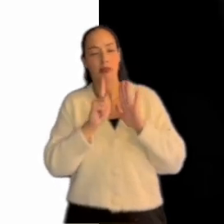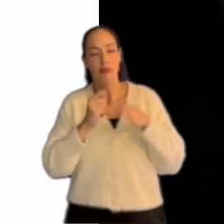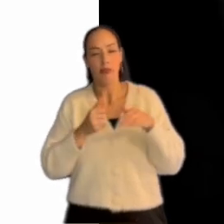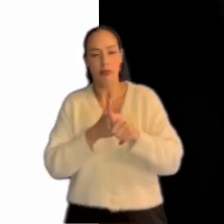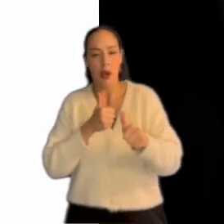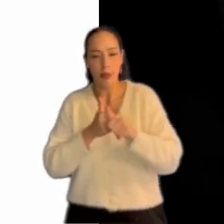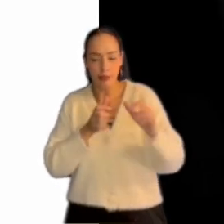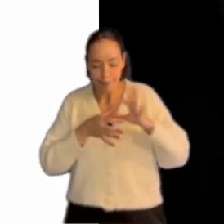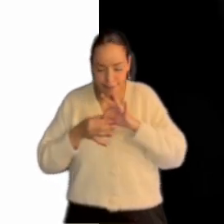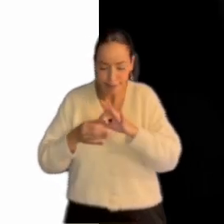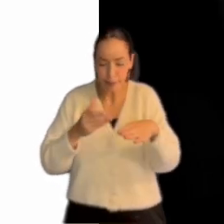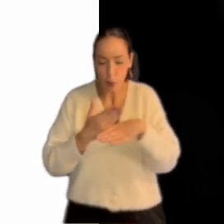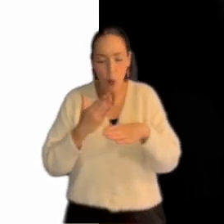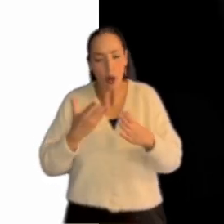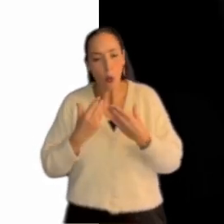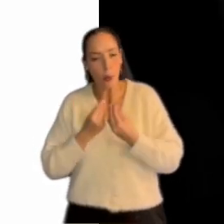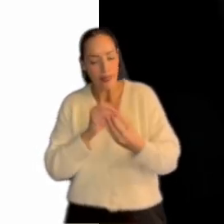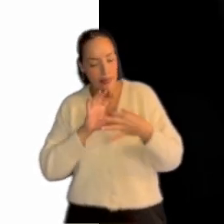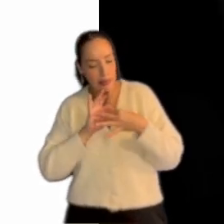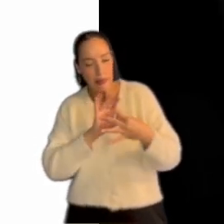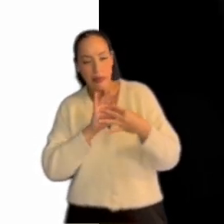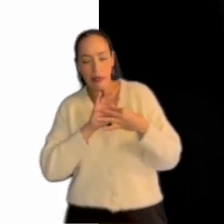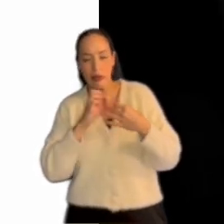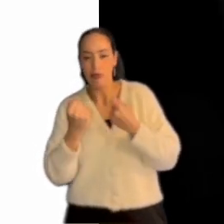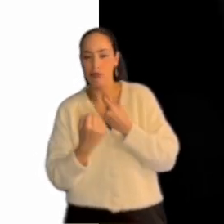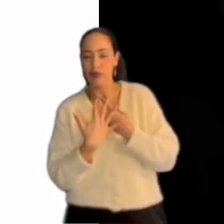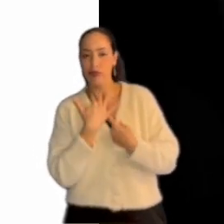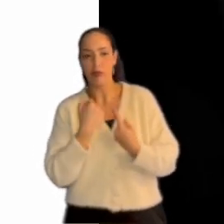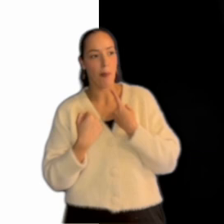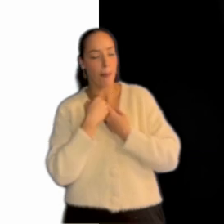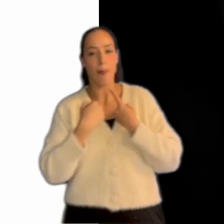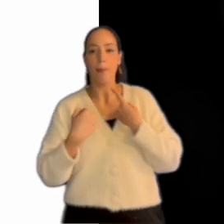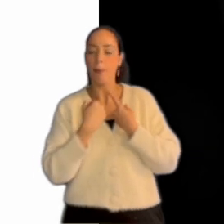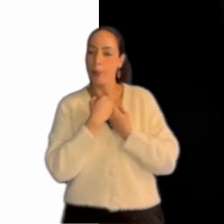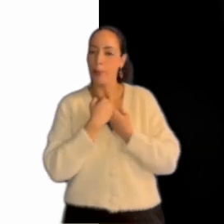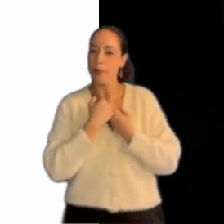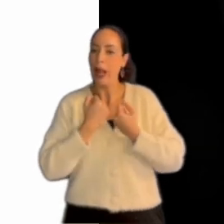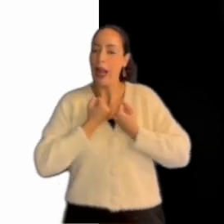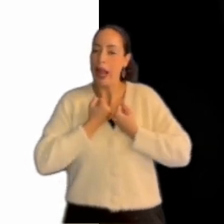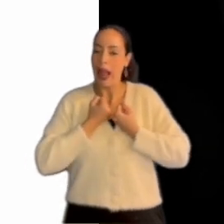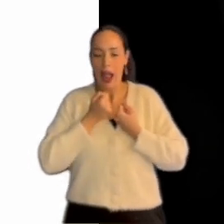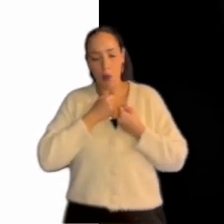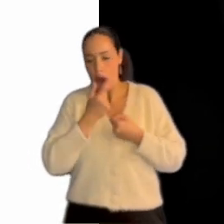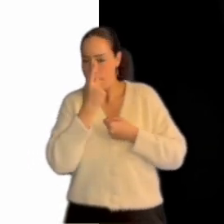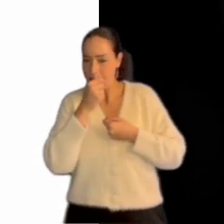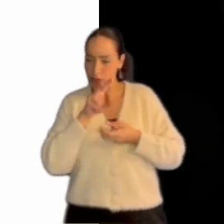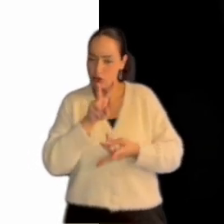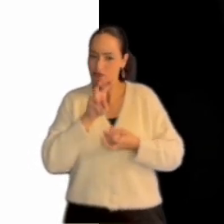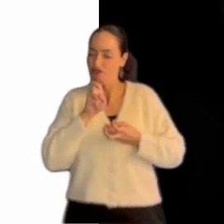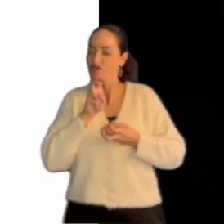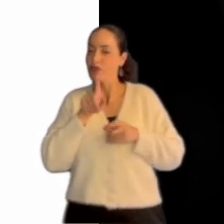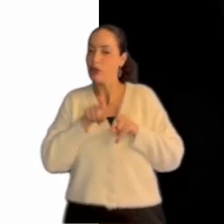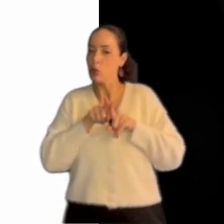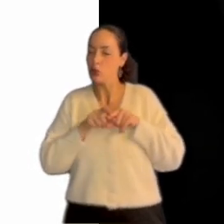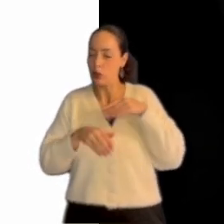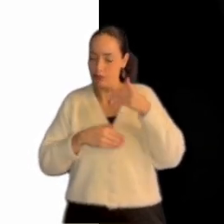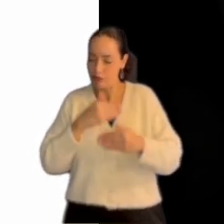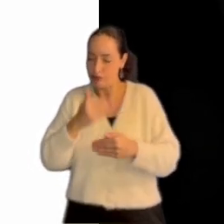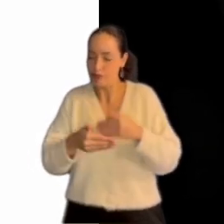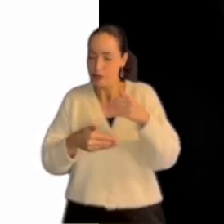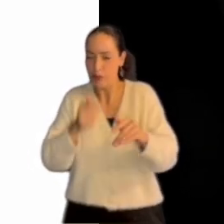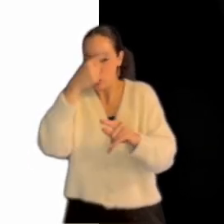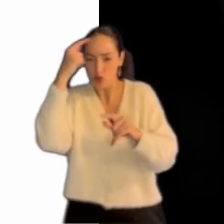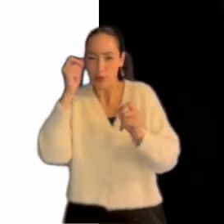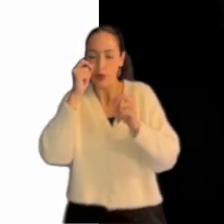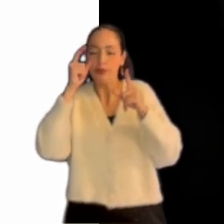have a profound influence on our capacity to adopt and sustain this approach. Understanding the extent of this impact and the ways in which it may